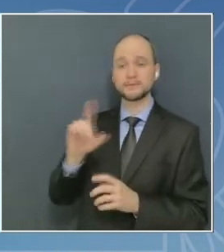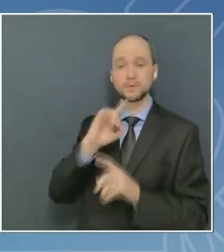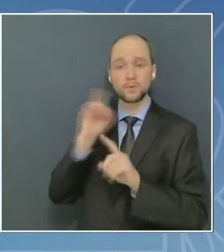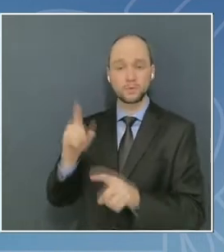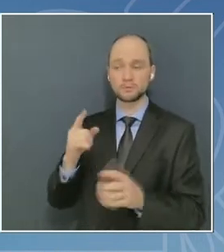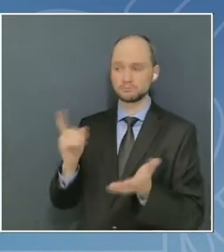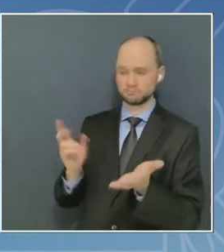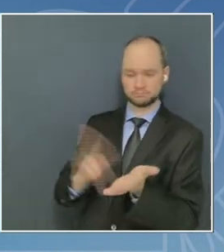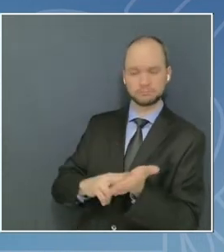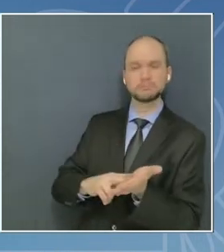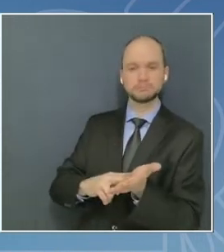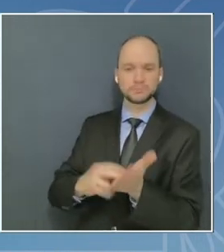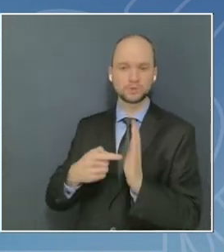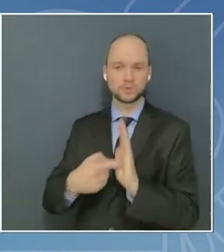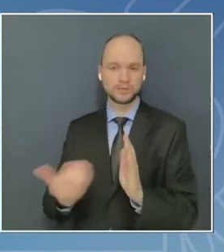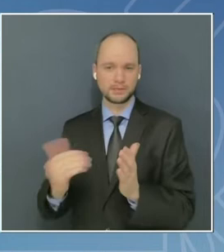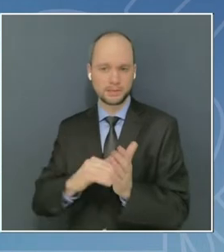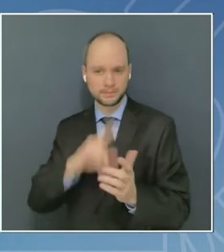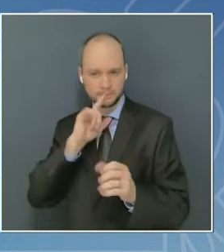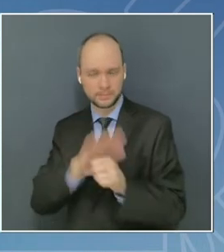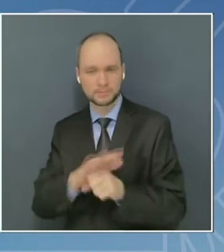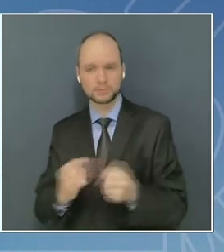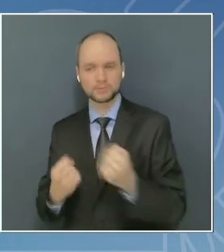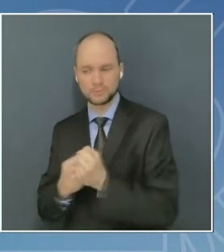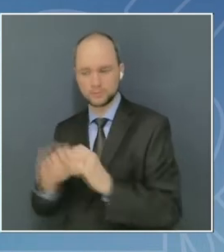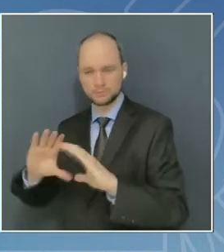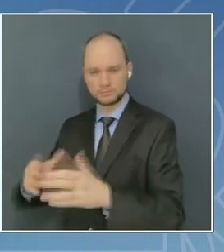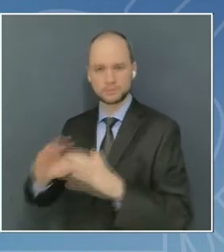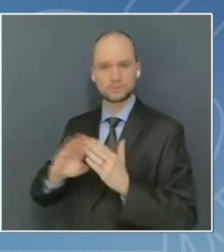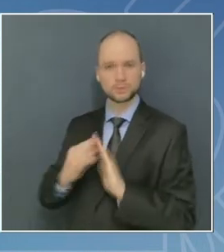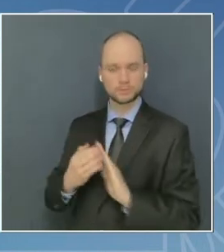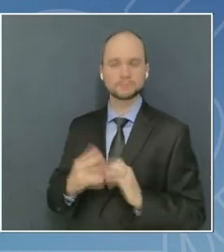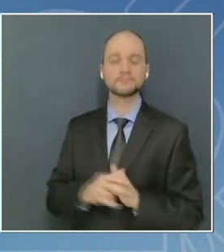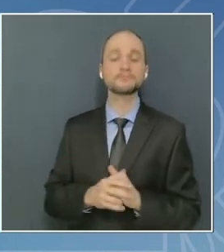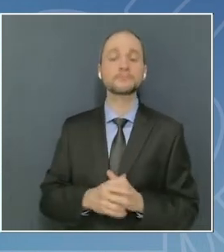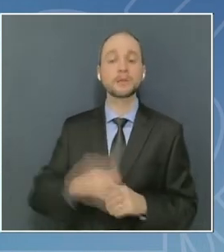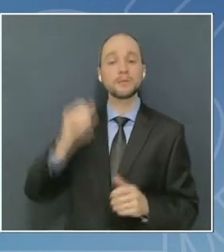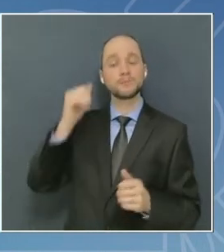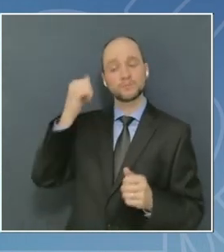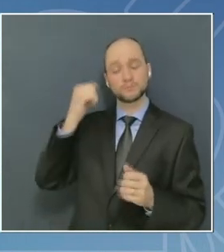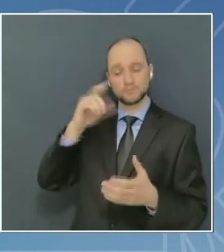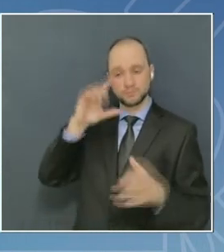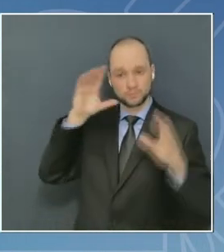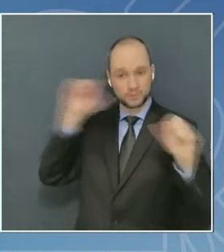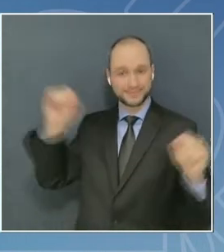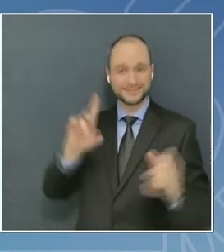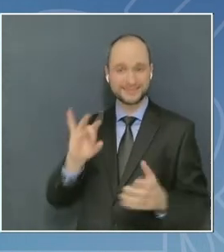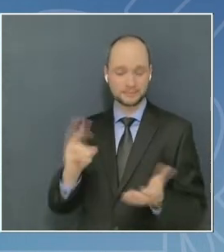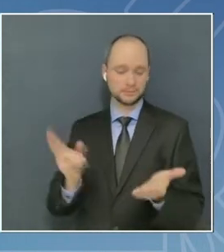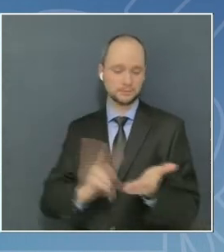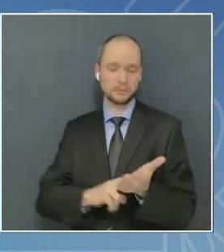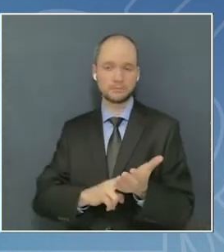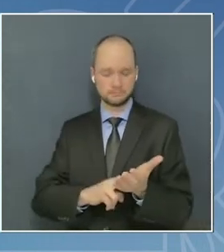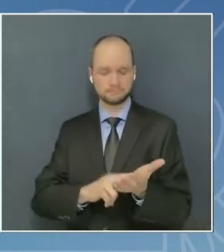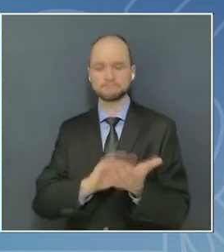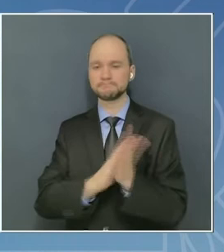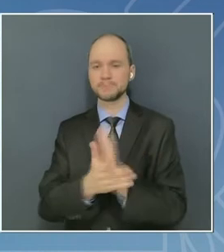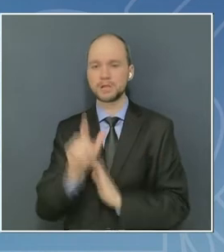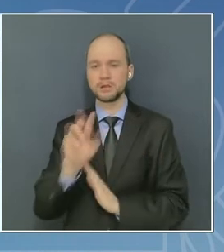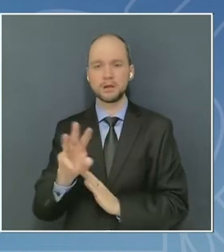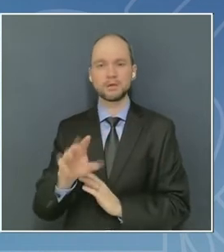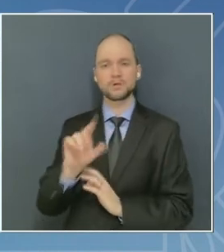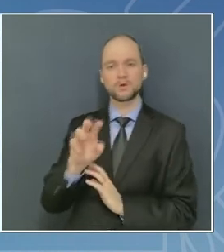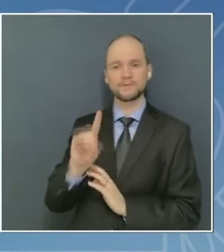Senator mentioned last May, the President also signed into law the COVID-19 Hate Crimes Act to ensure that we are doing more to address hate